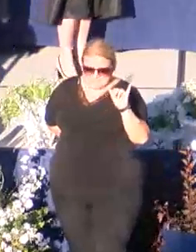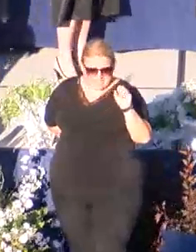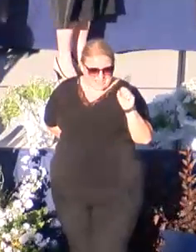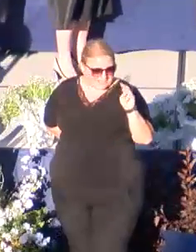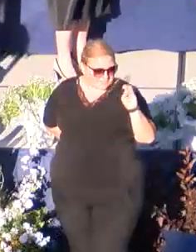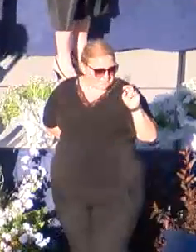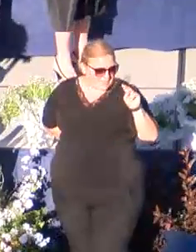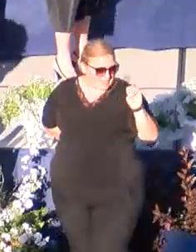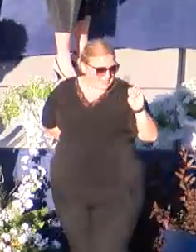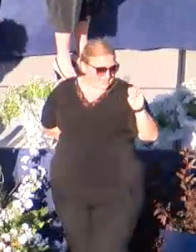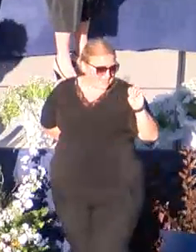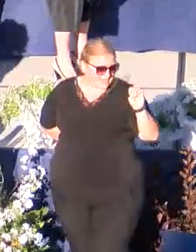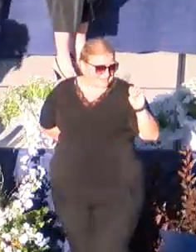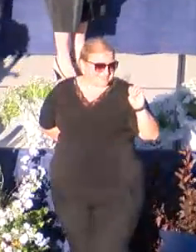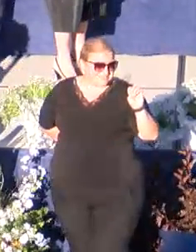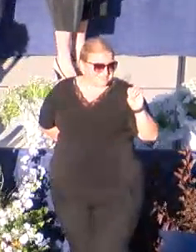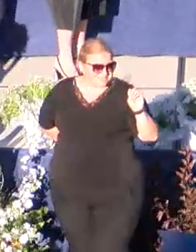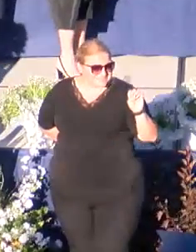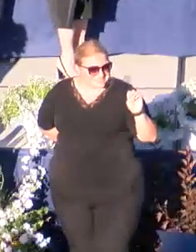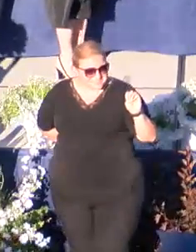Yasmin Elizabeth Aganaga.